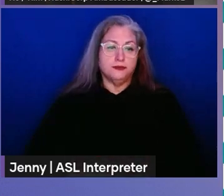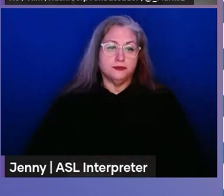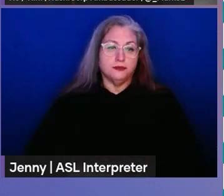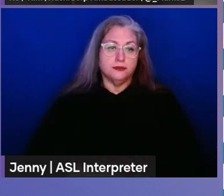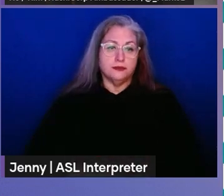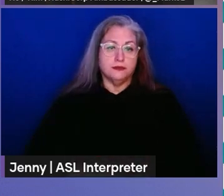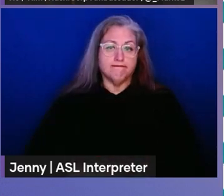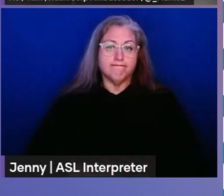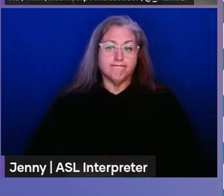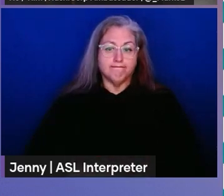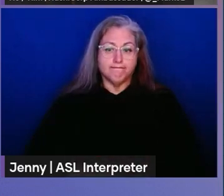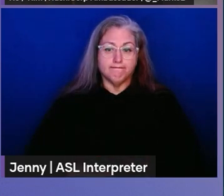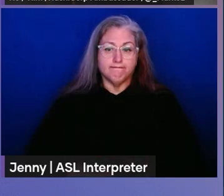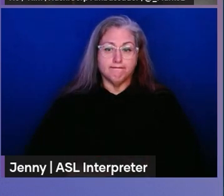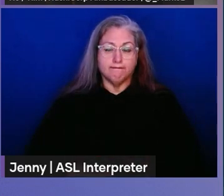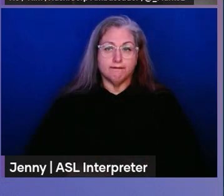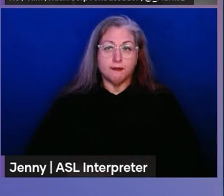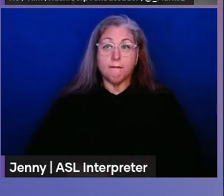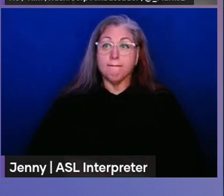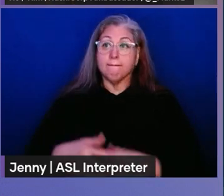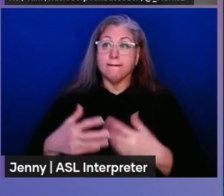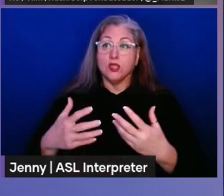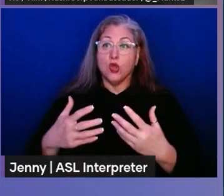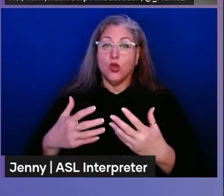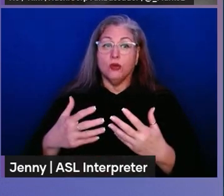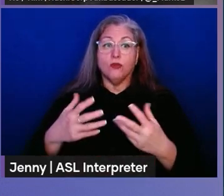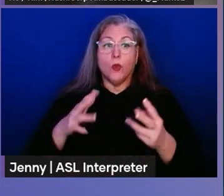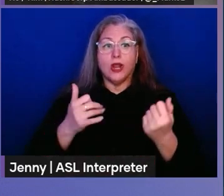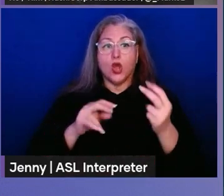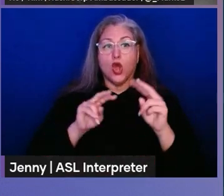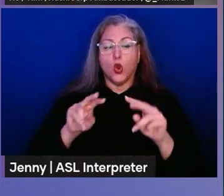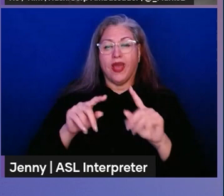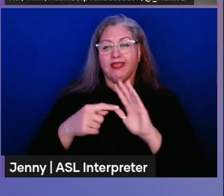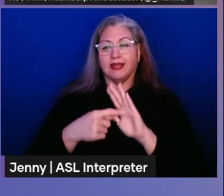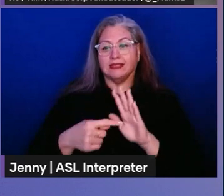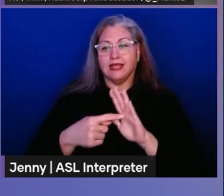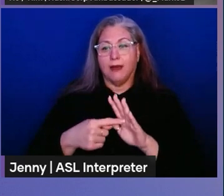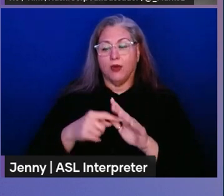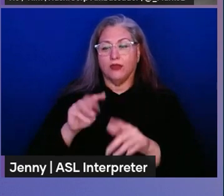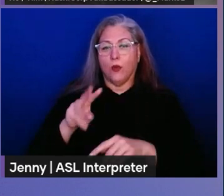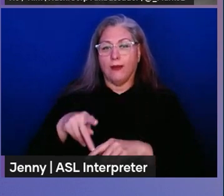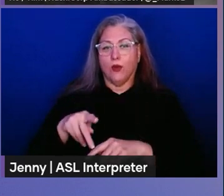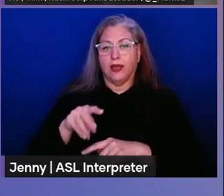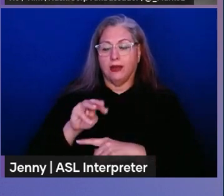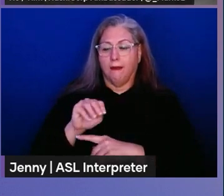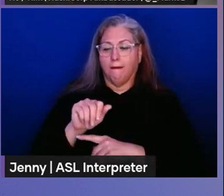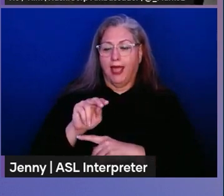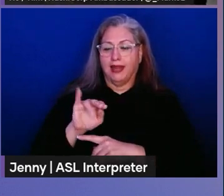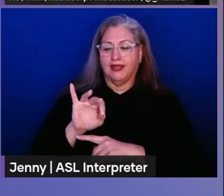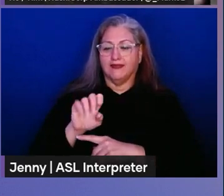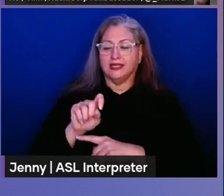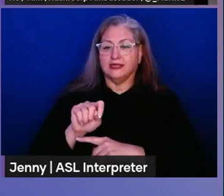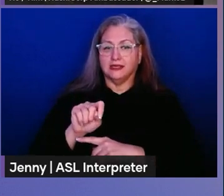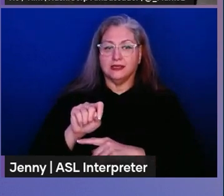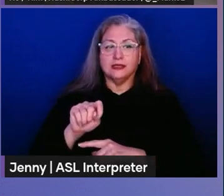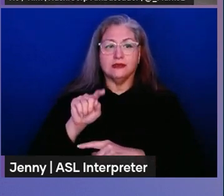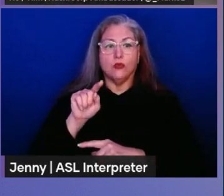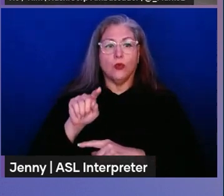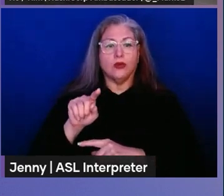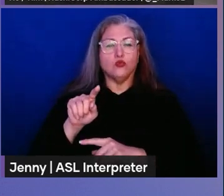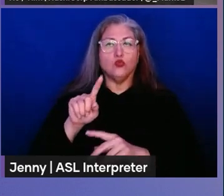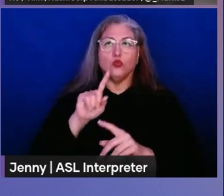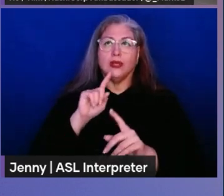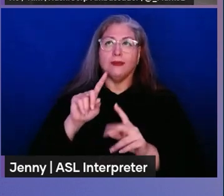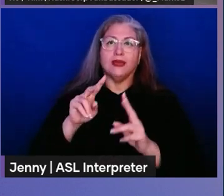Right. So let's quickly have a look at the example of the Waypoint manifest. So this would be like a very